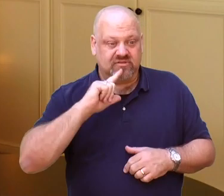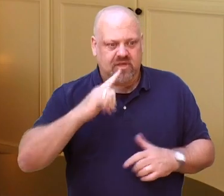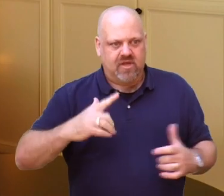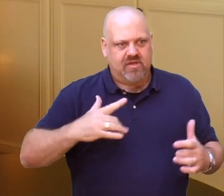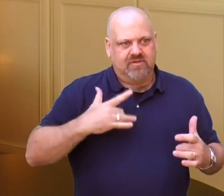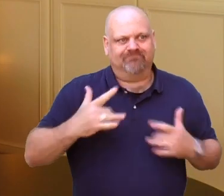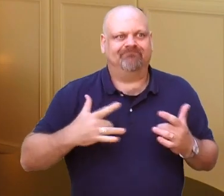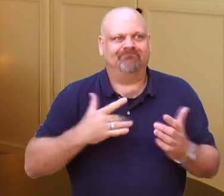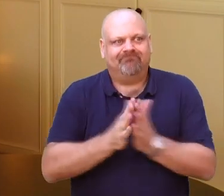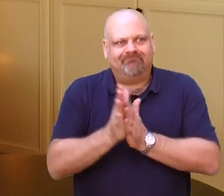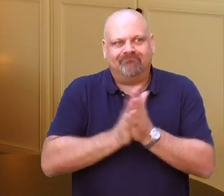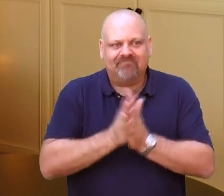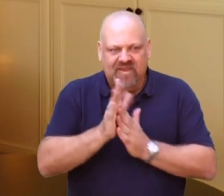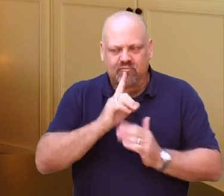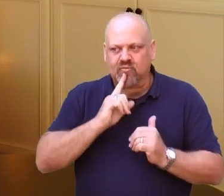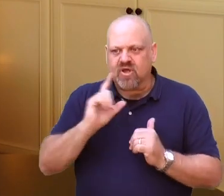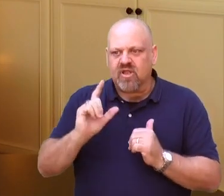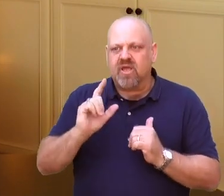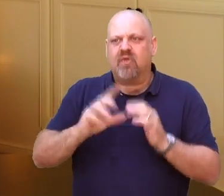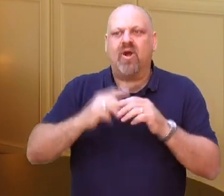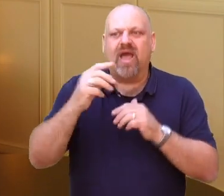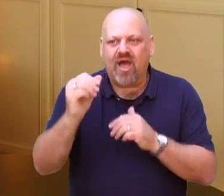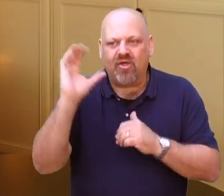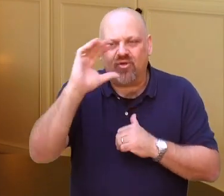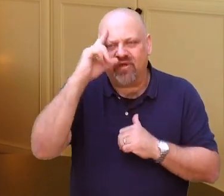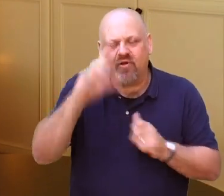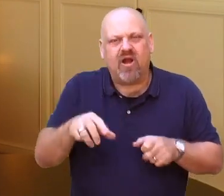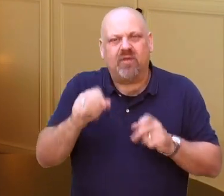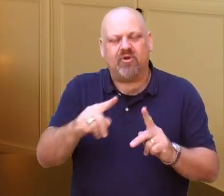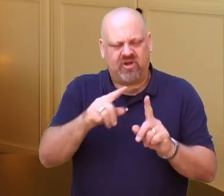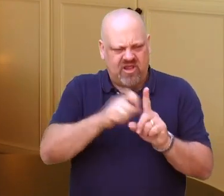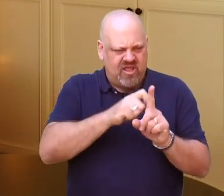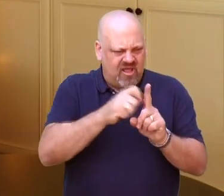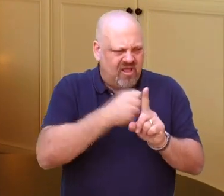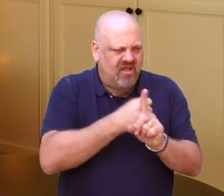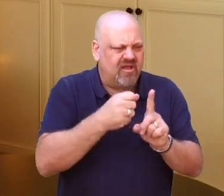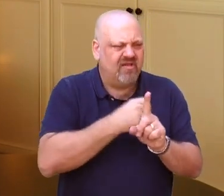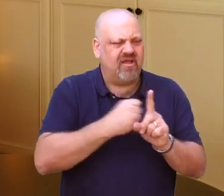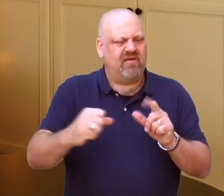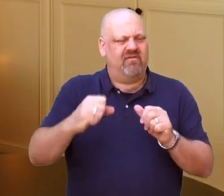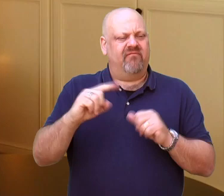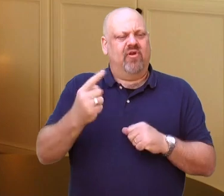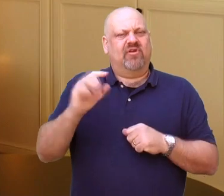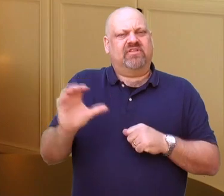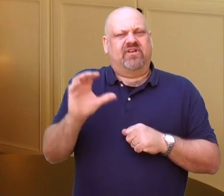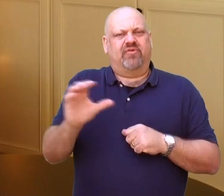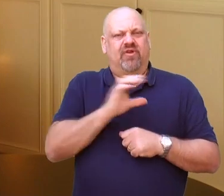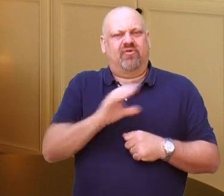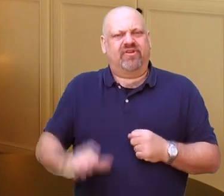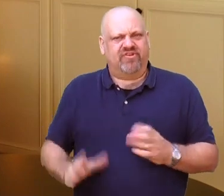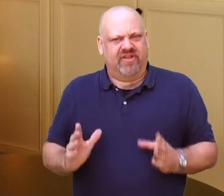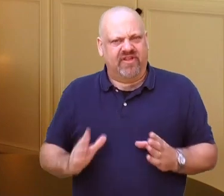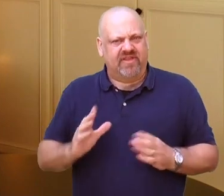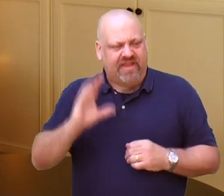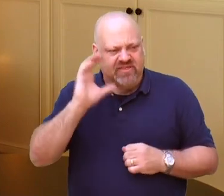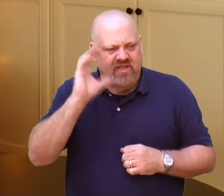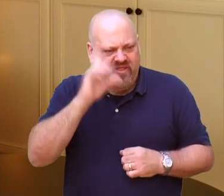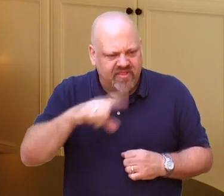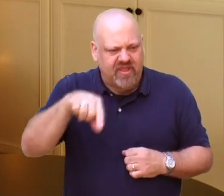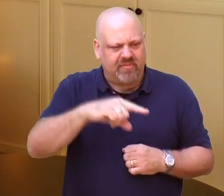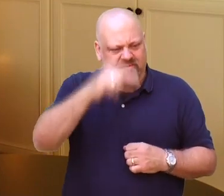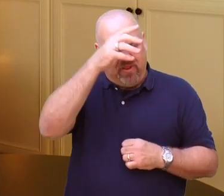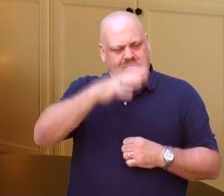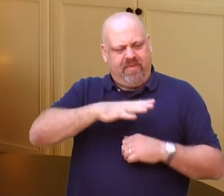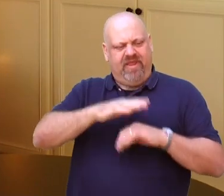actually went out seeking the opportunity to persecute first century Christians. He sought them out. Saul was a man on a